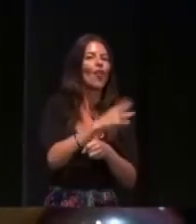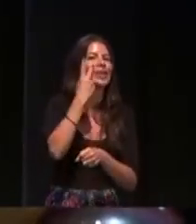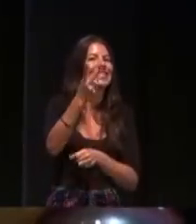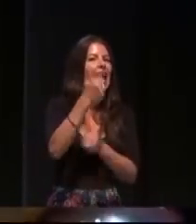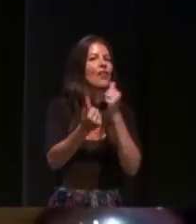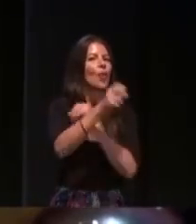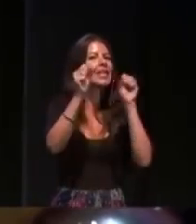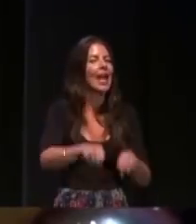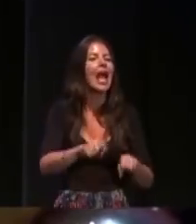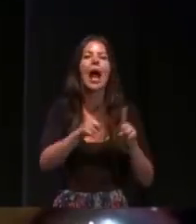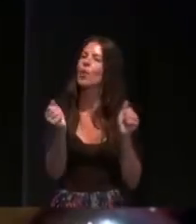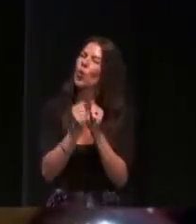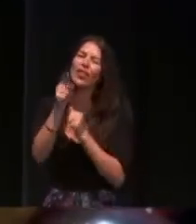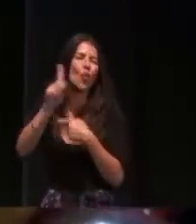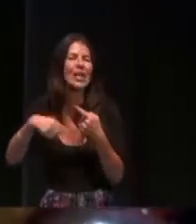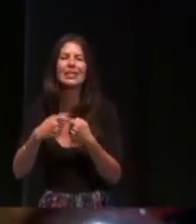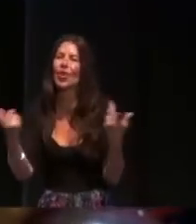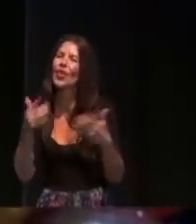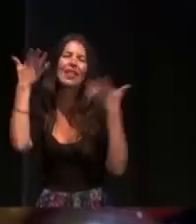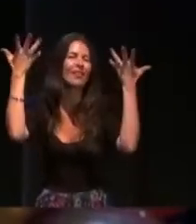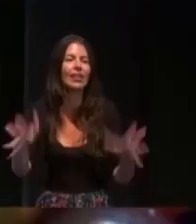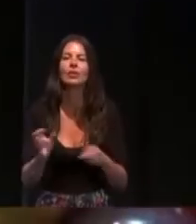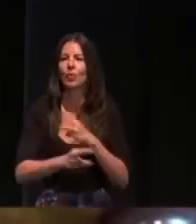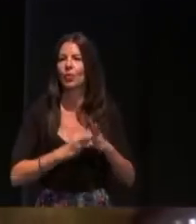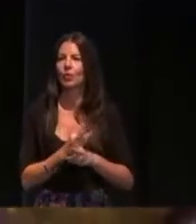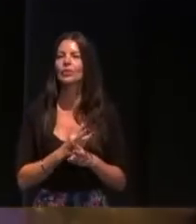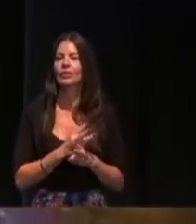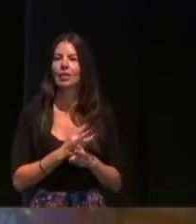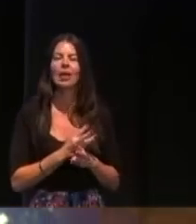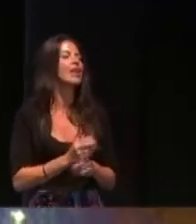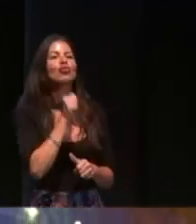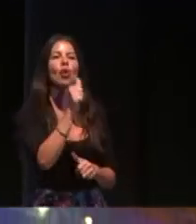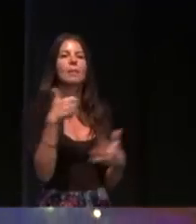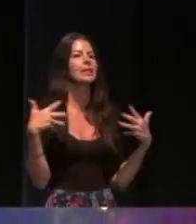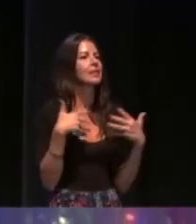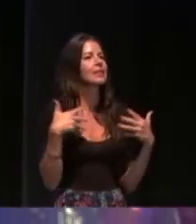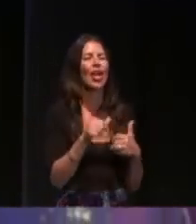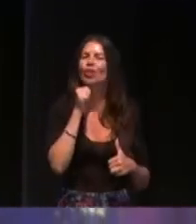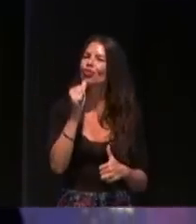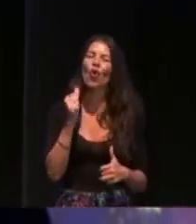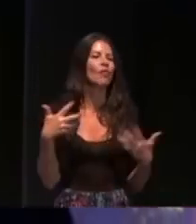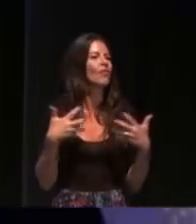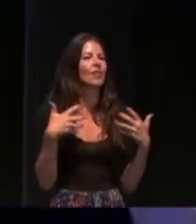all. I'll be with you unto the end of the world. Don't fret. Don't fear.